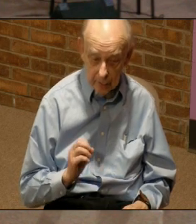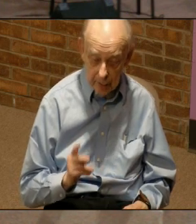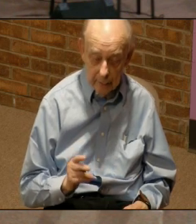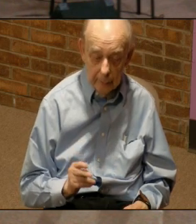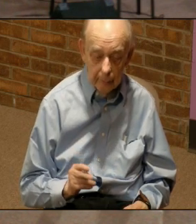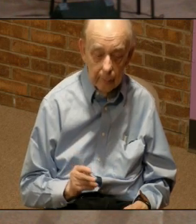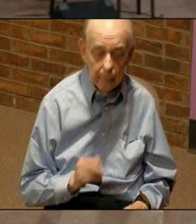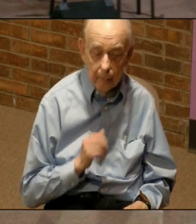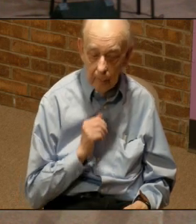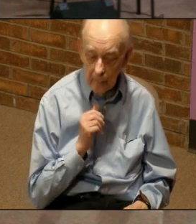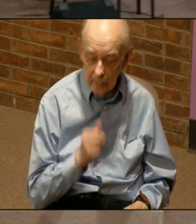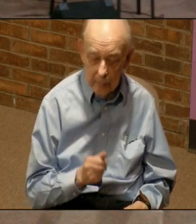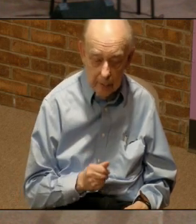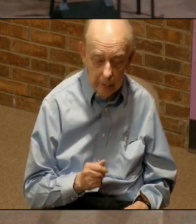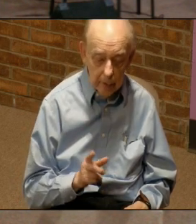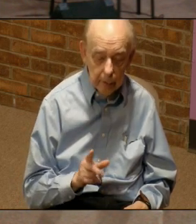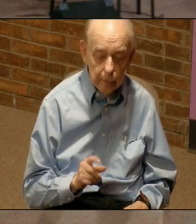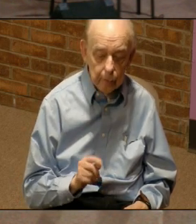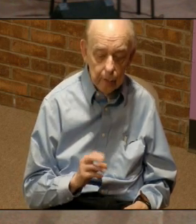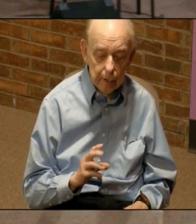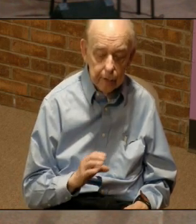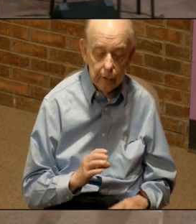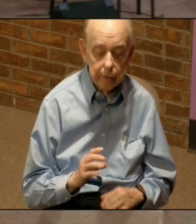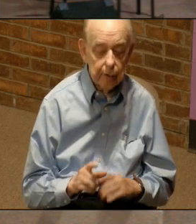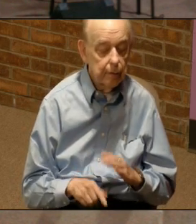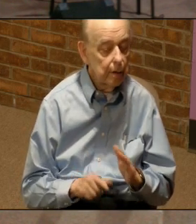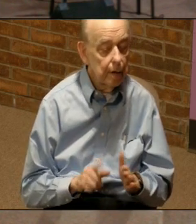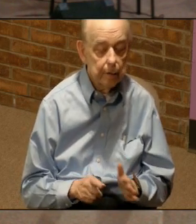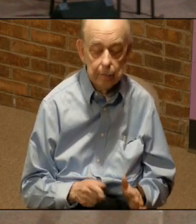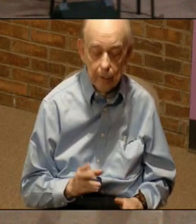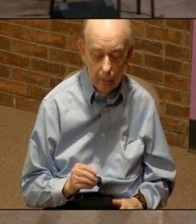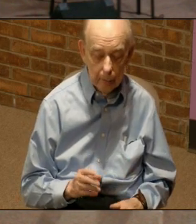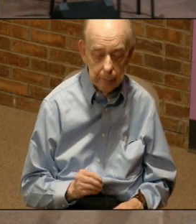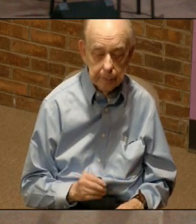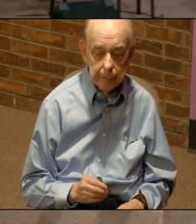Okay? Not 20 centuries later.